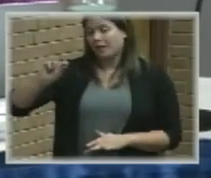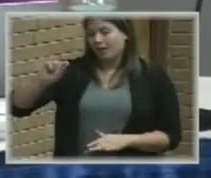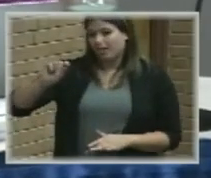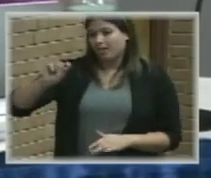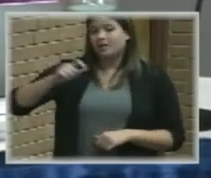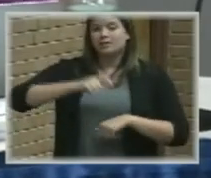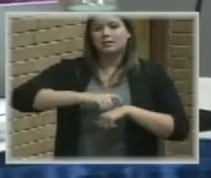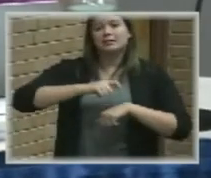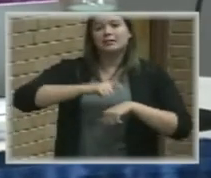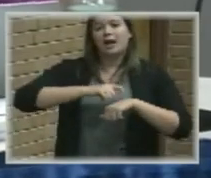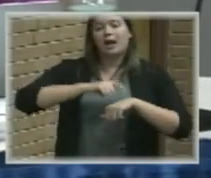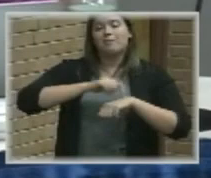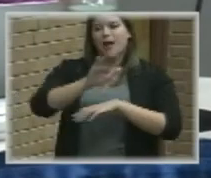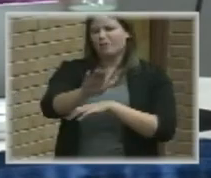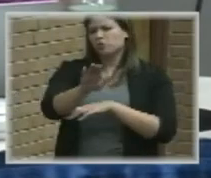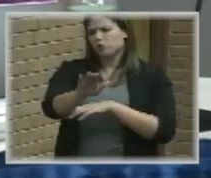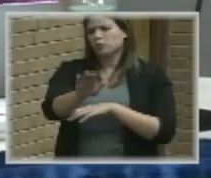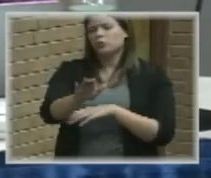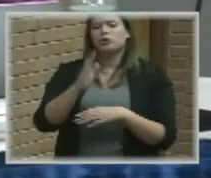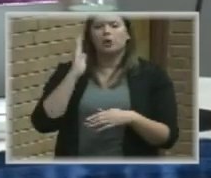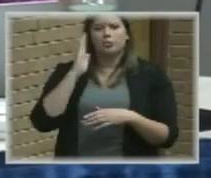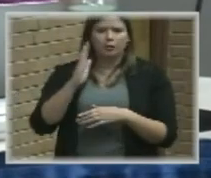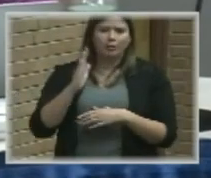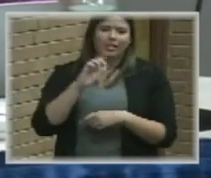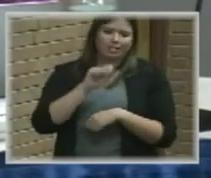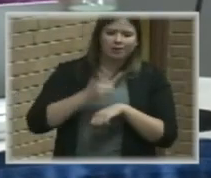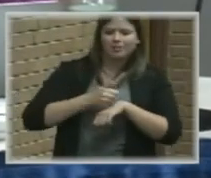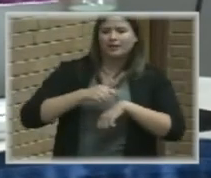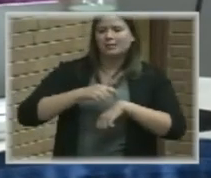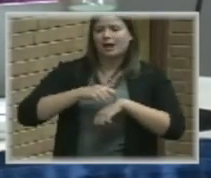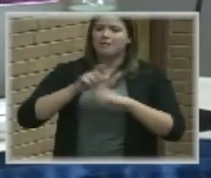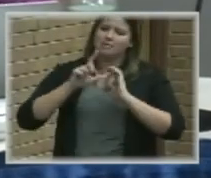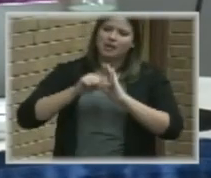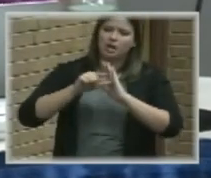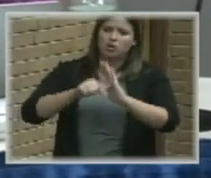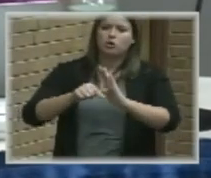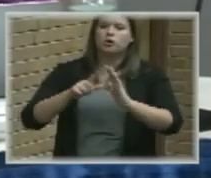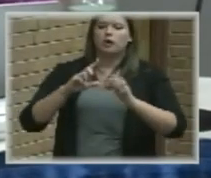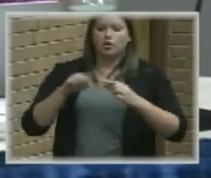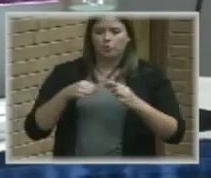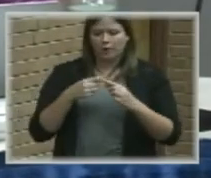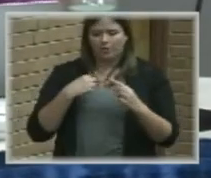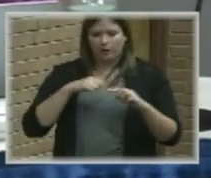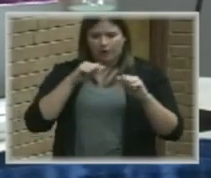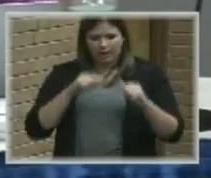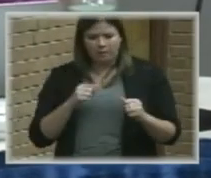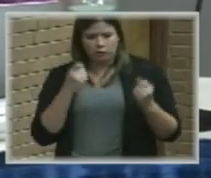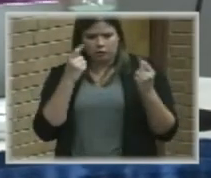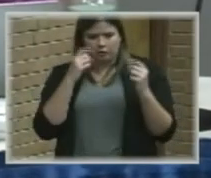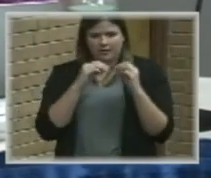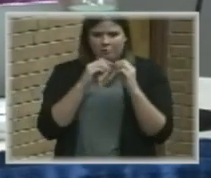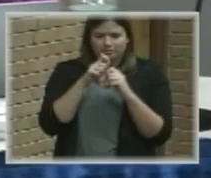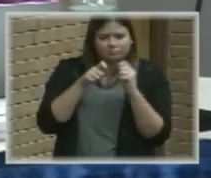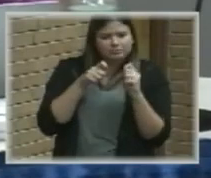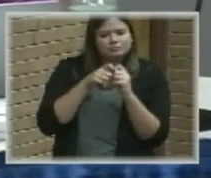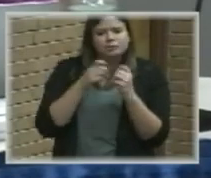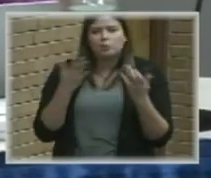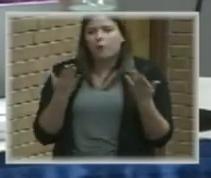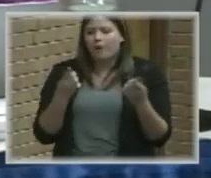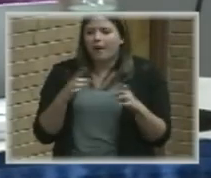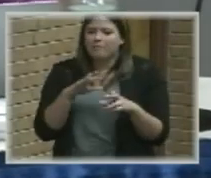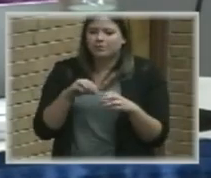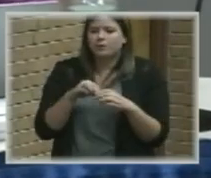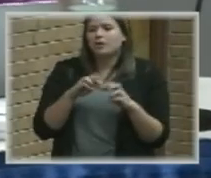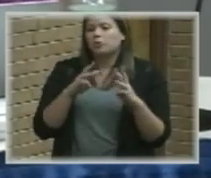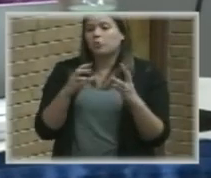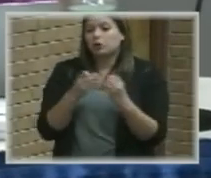The time frame is afternoon. We'll lock down the time as we understand the shape of the workshop more specifically. The community can expect to